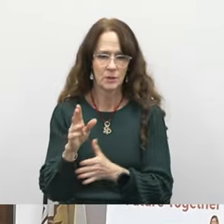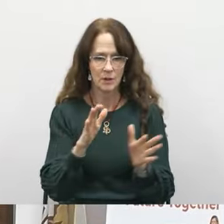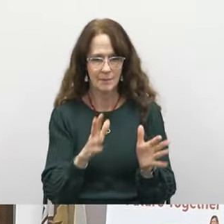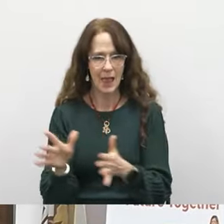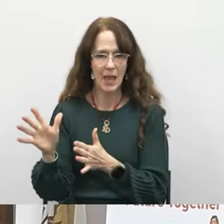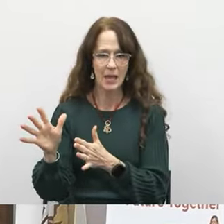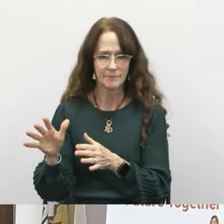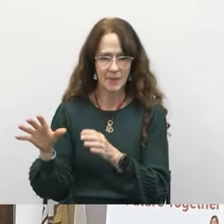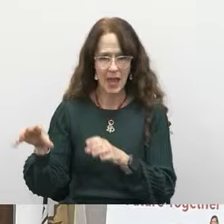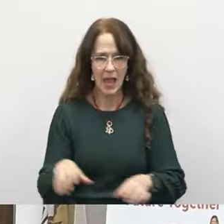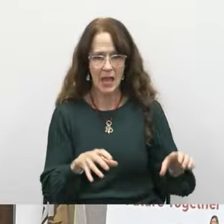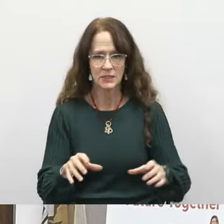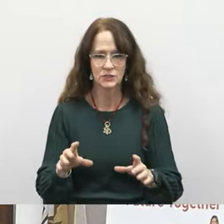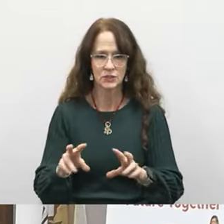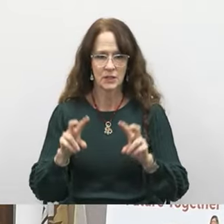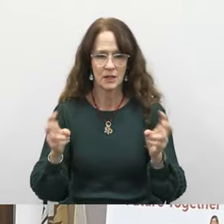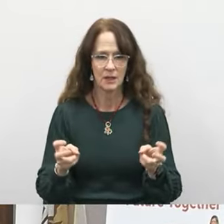is an action item.